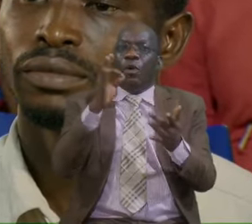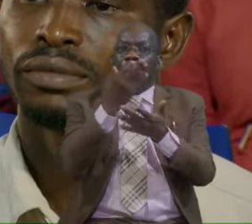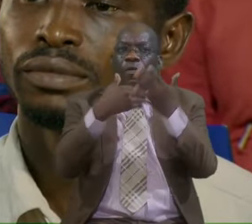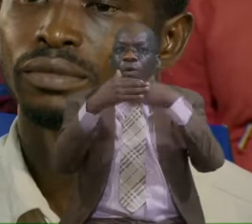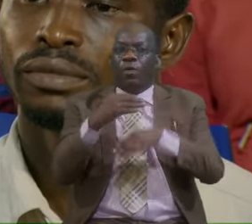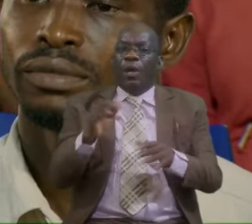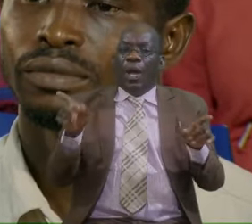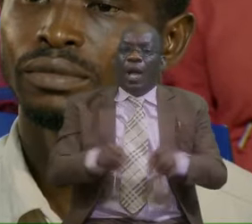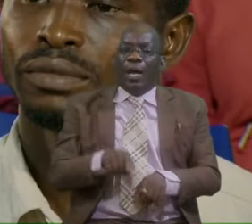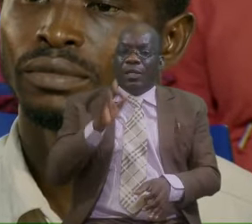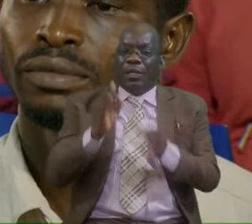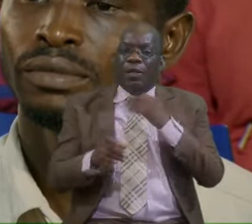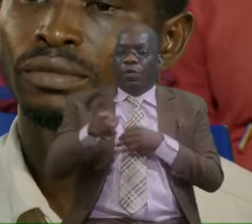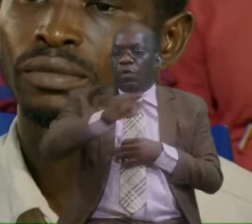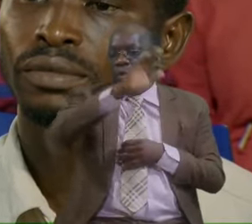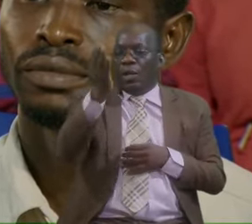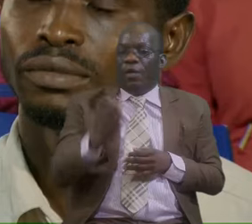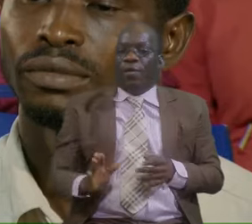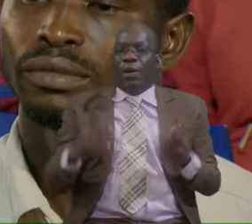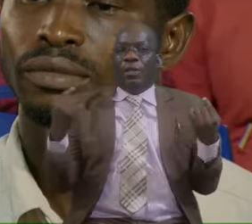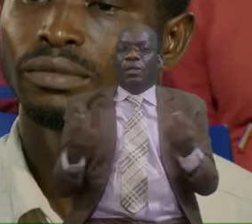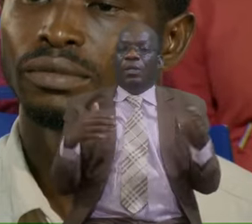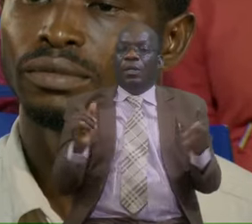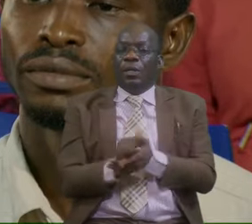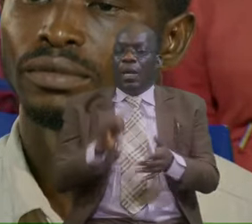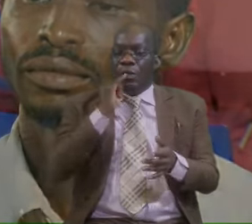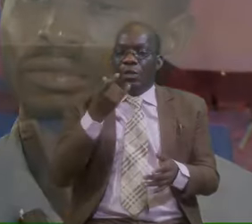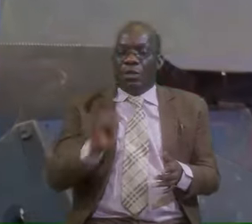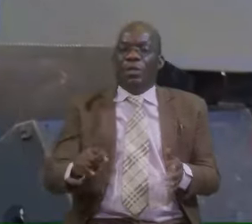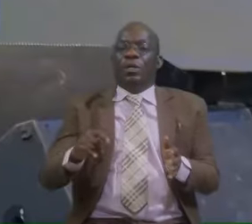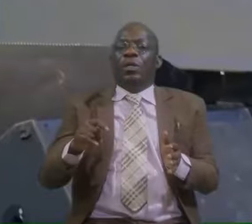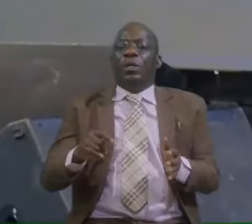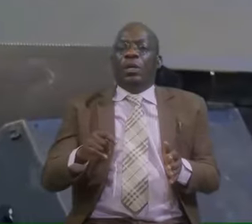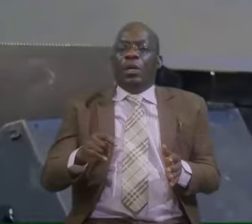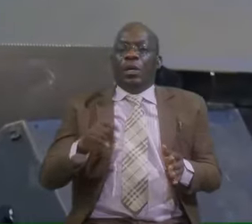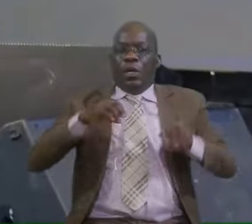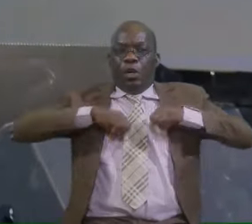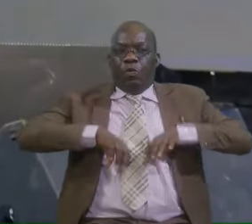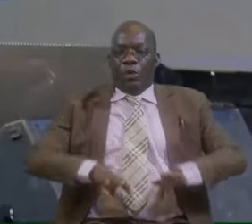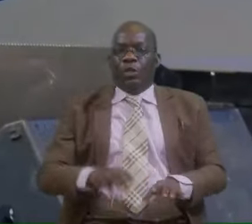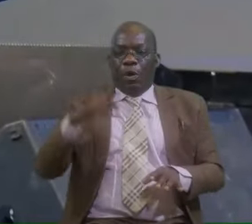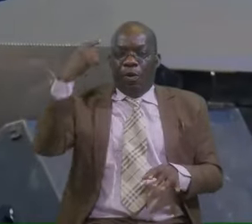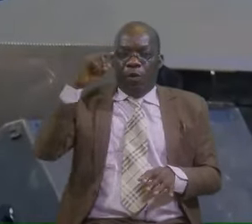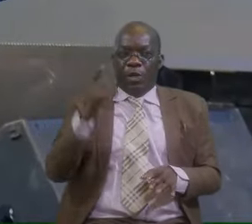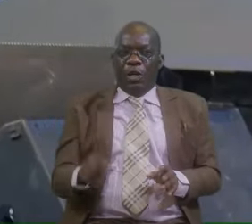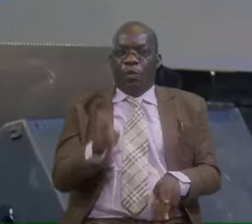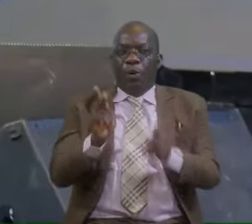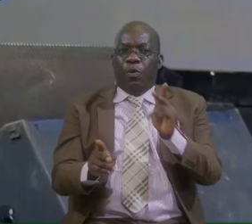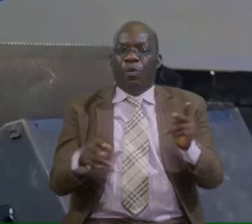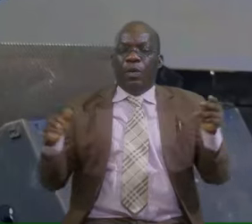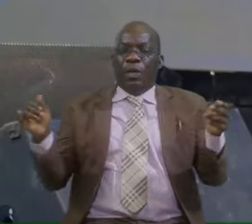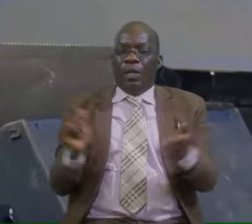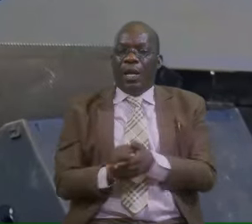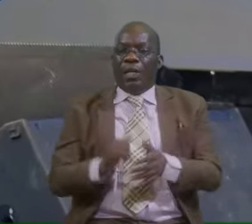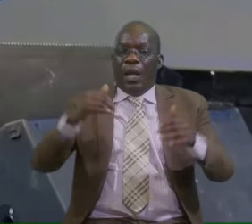never sinned. That's the imputation for the people who have been in